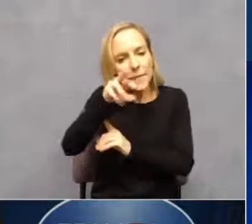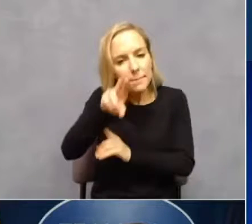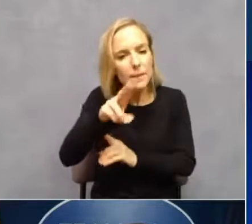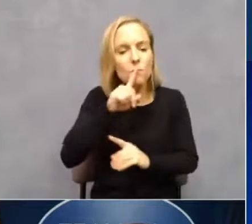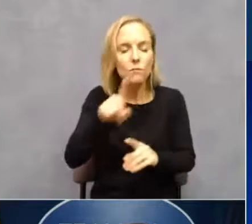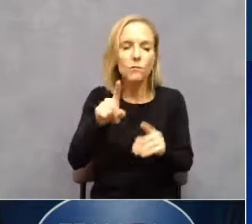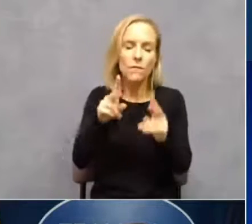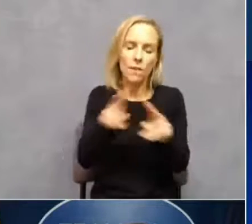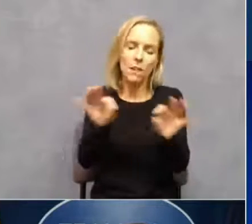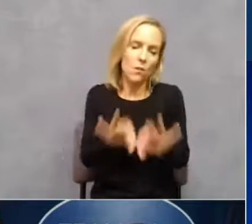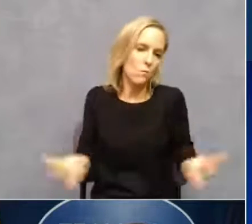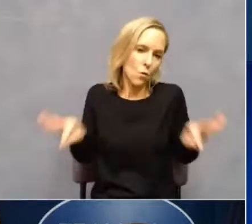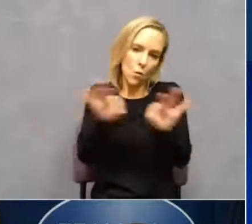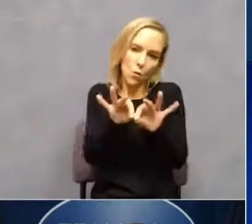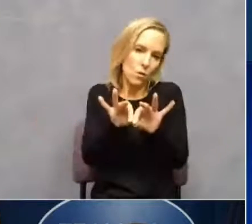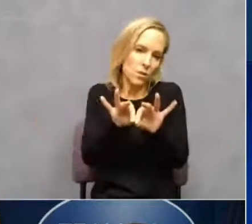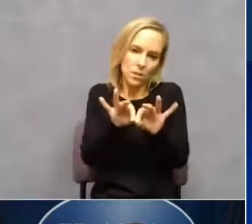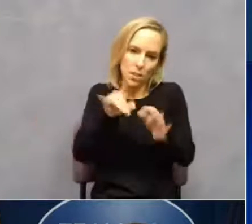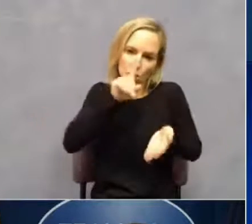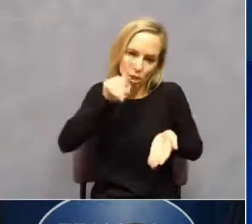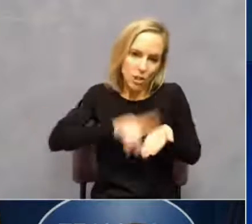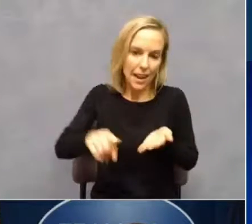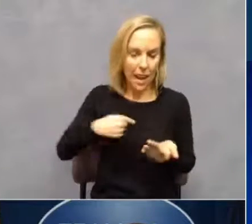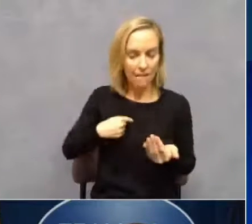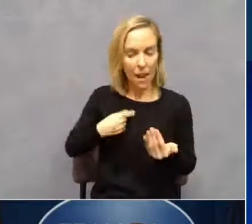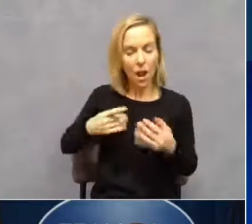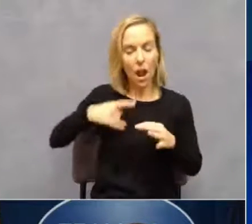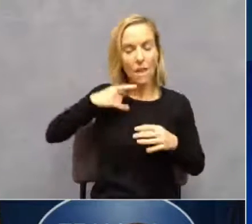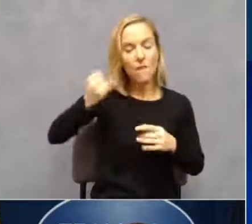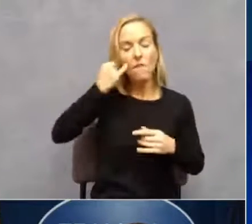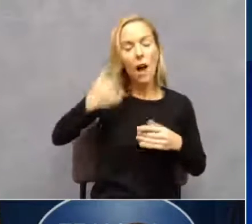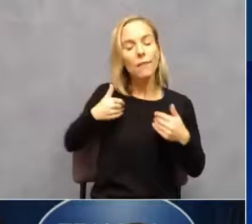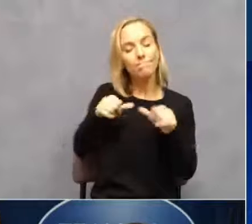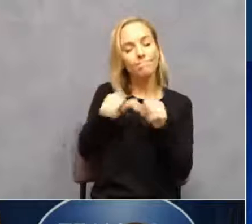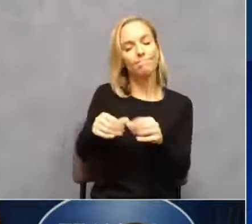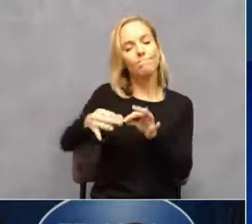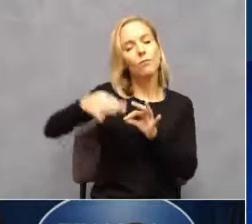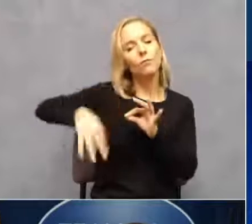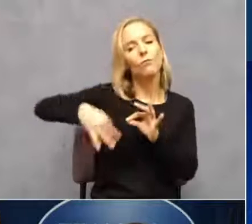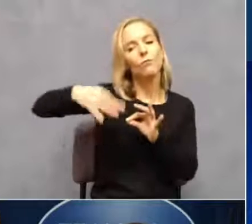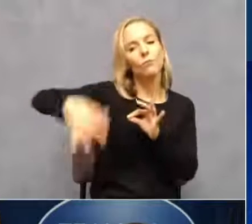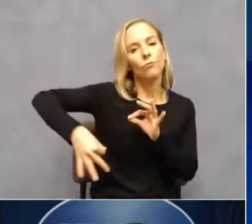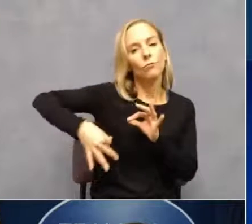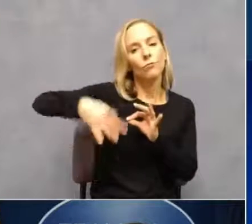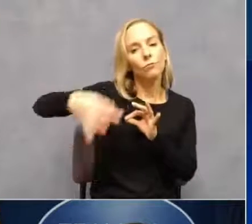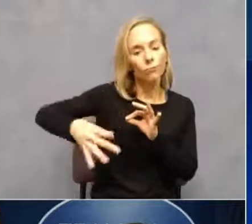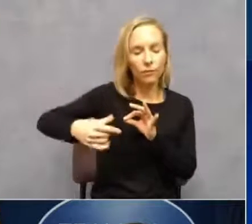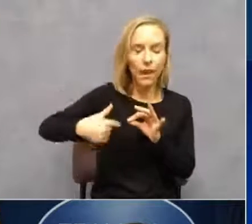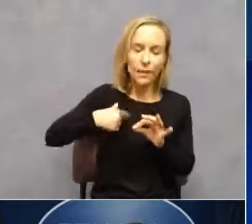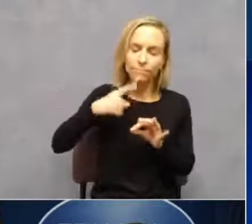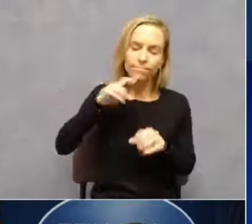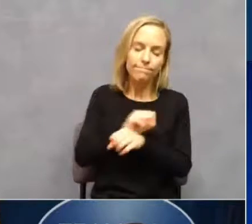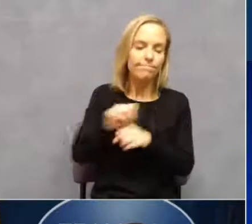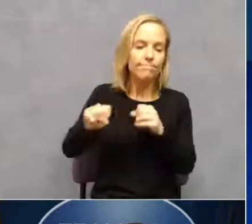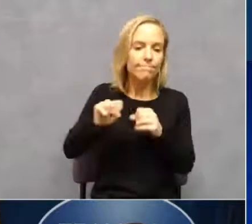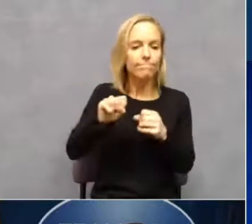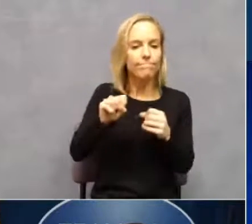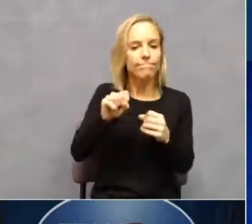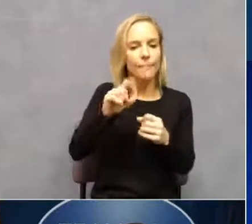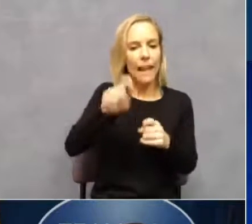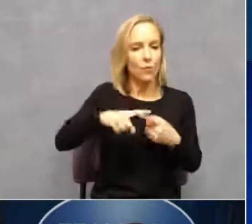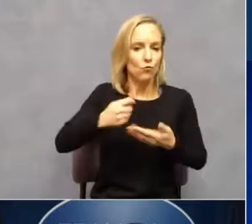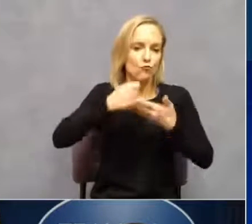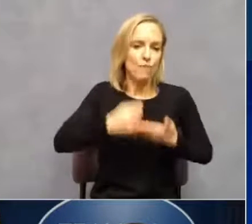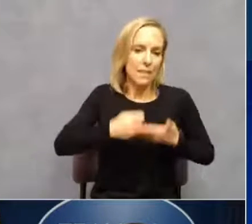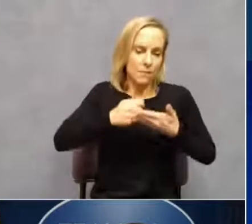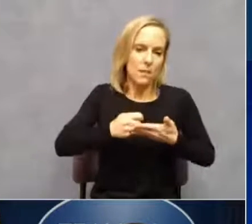yourself checked. If I had waited just a little bit longer, I will definitely be in treatment, because it was